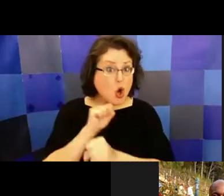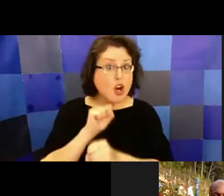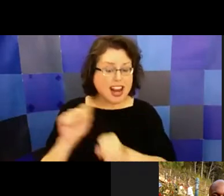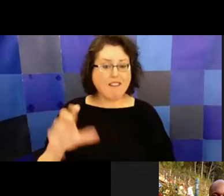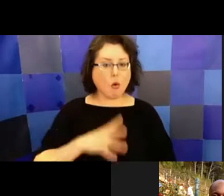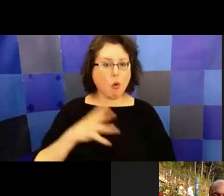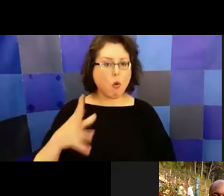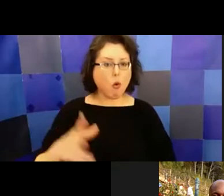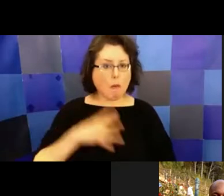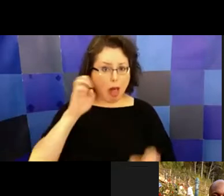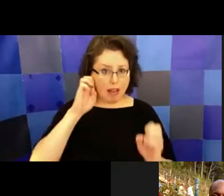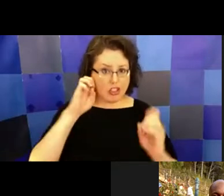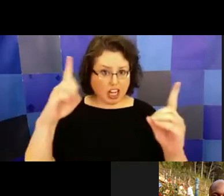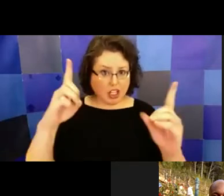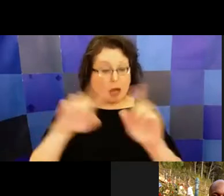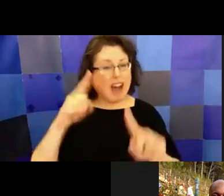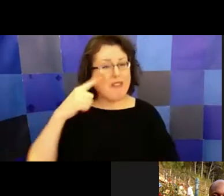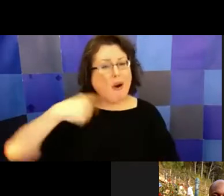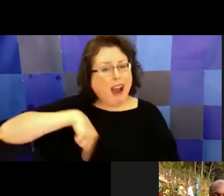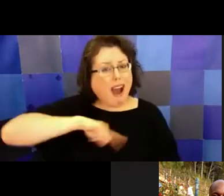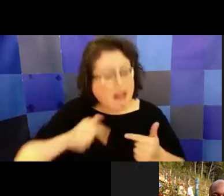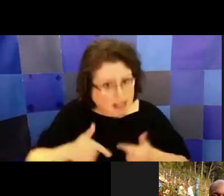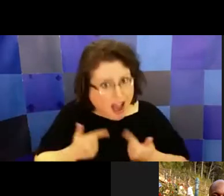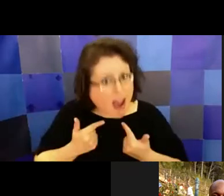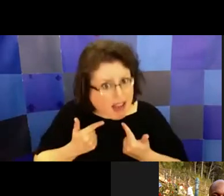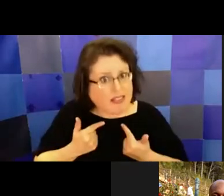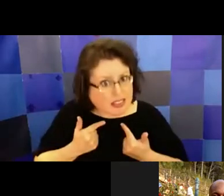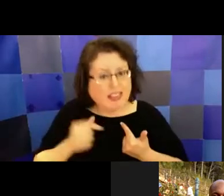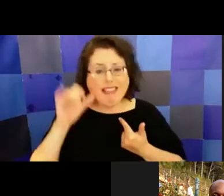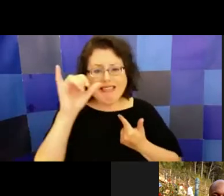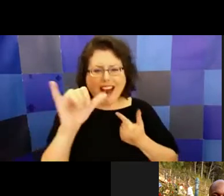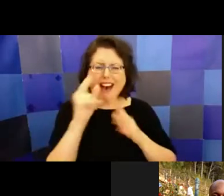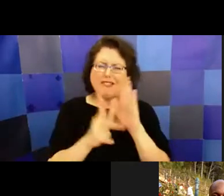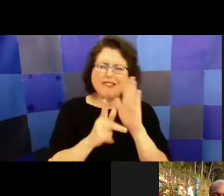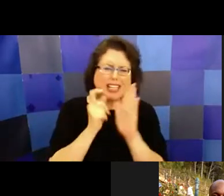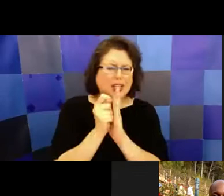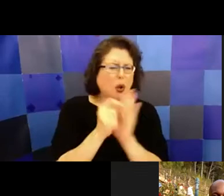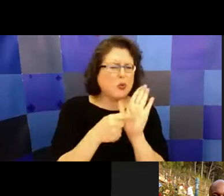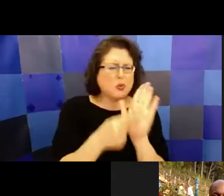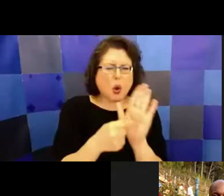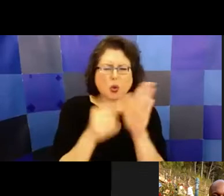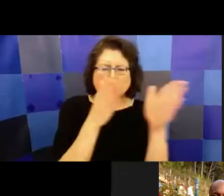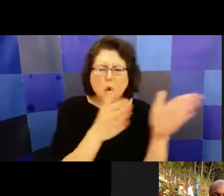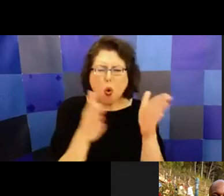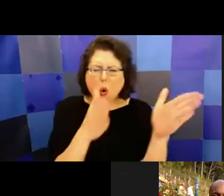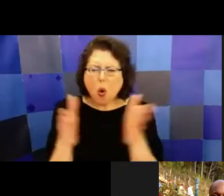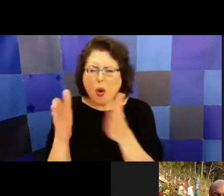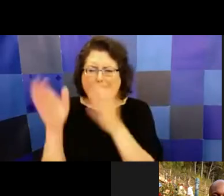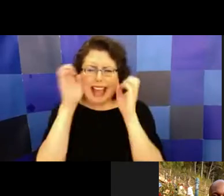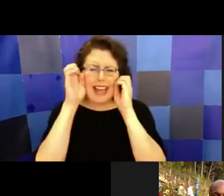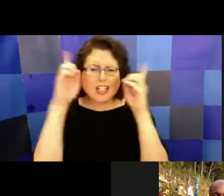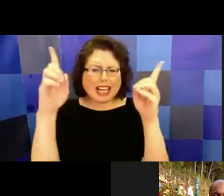formalized education, but for our lives. That video shows a reorganized education